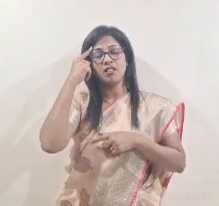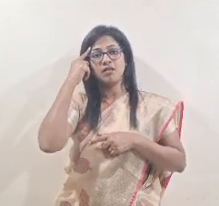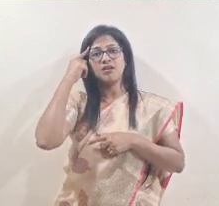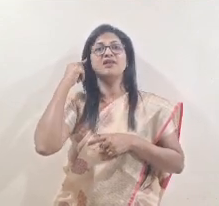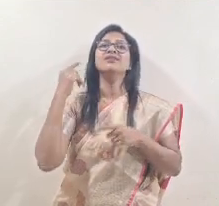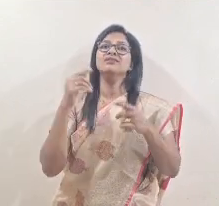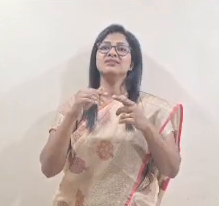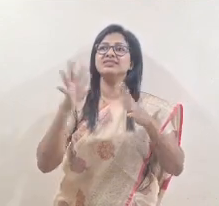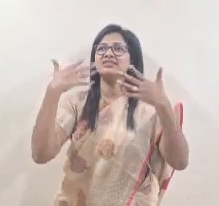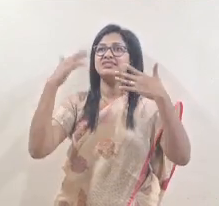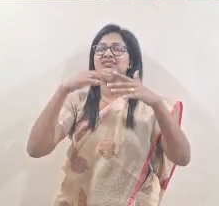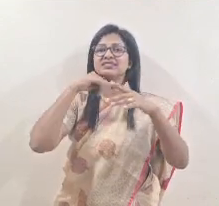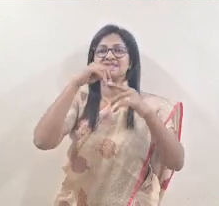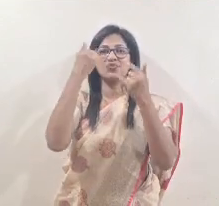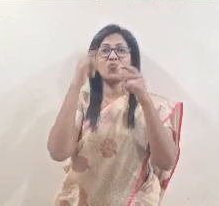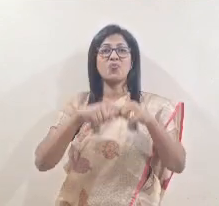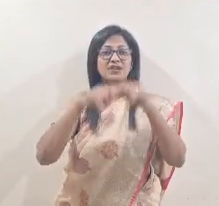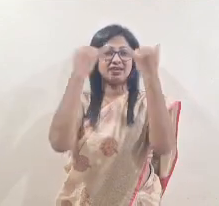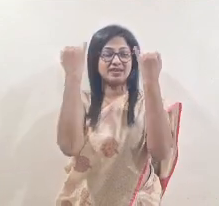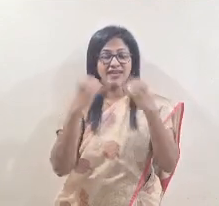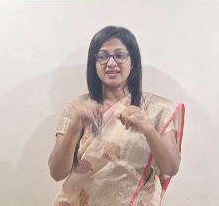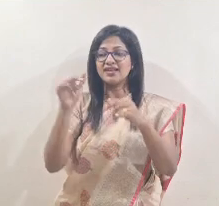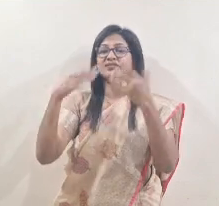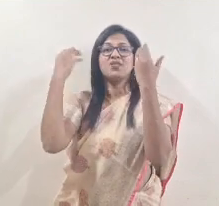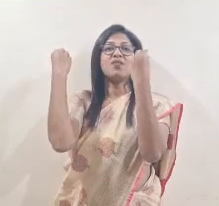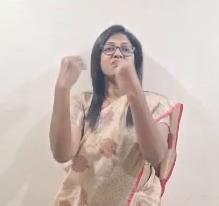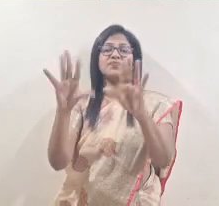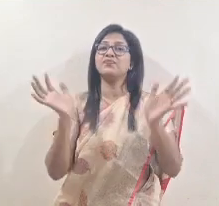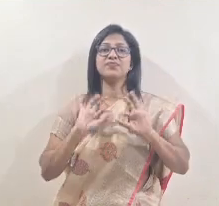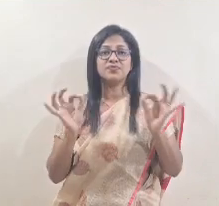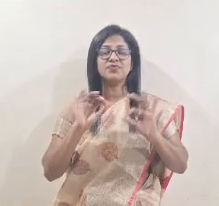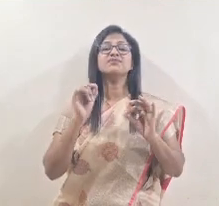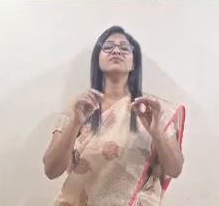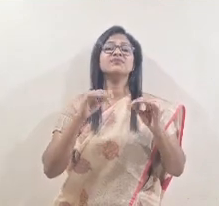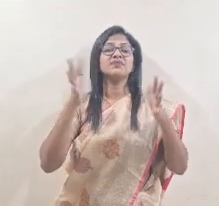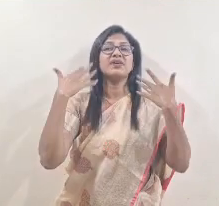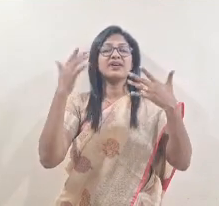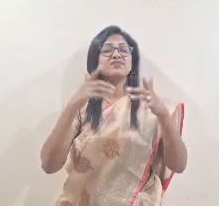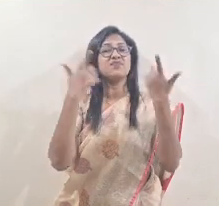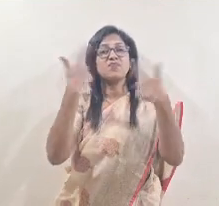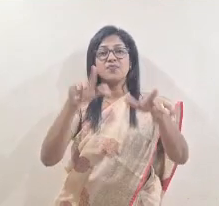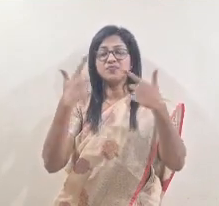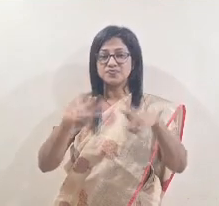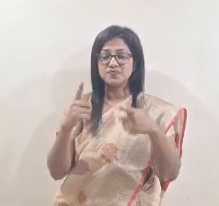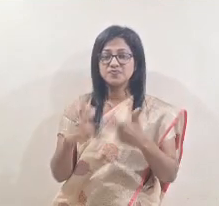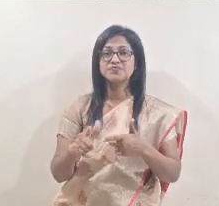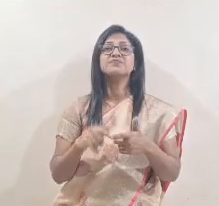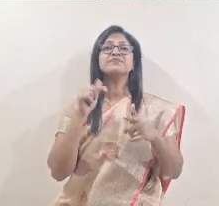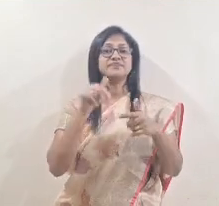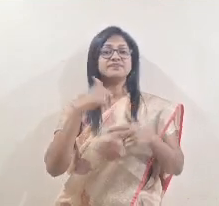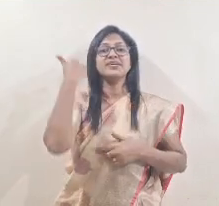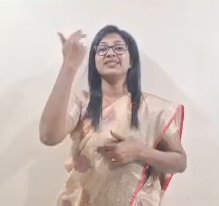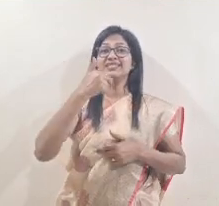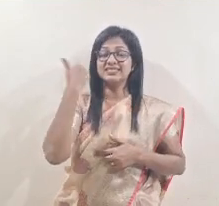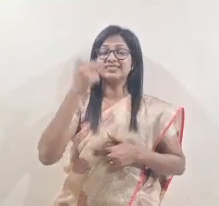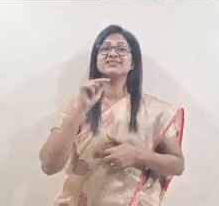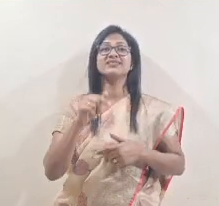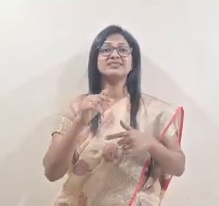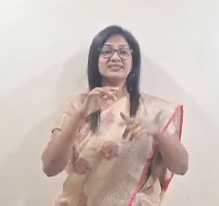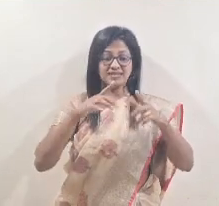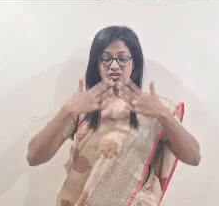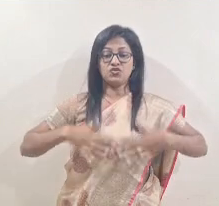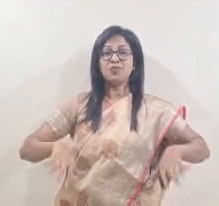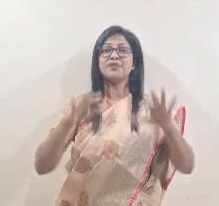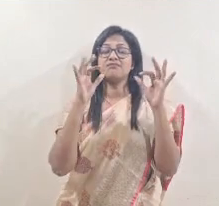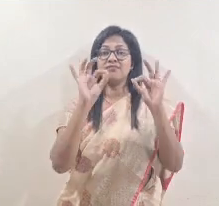be suspended in the air since they are not degradable. So they suspended in the air, so they are basically causing the risk for